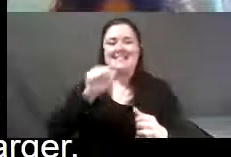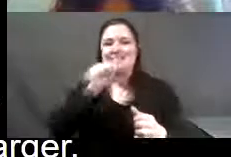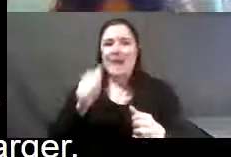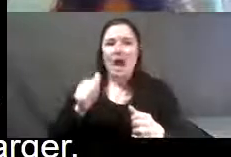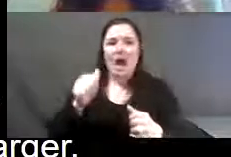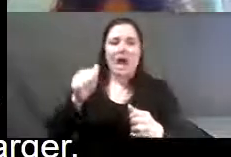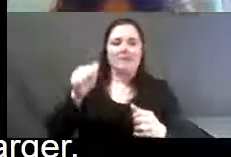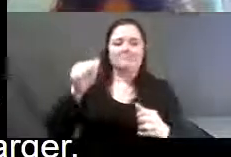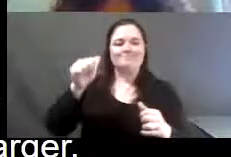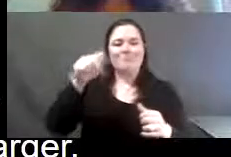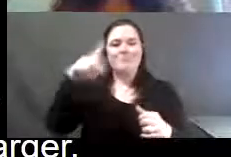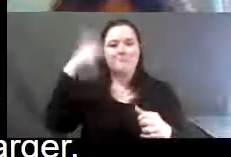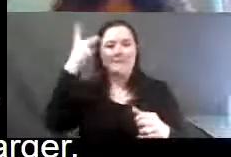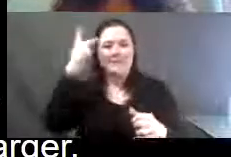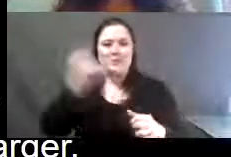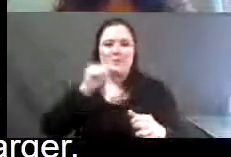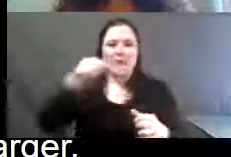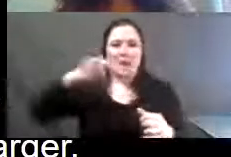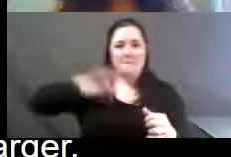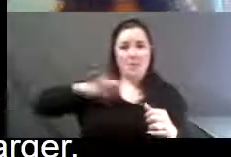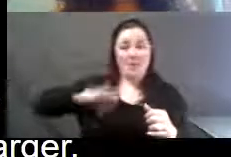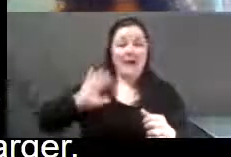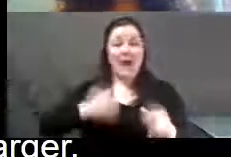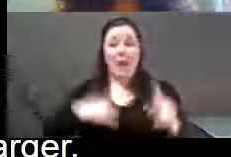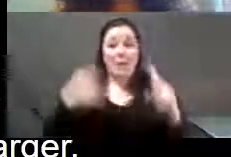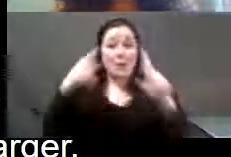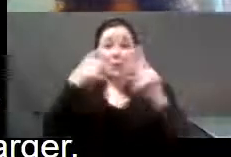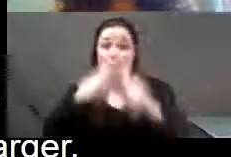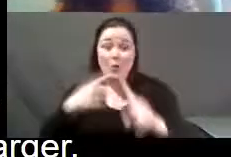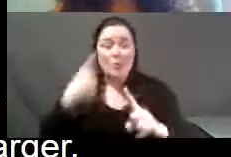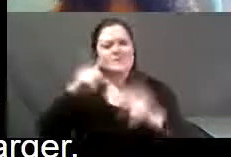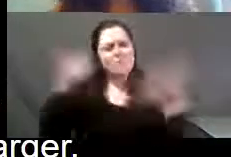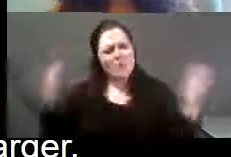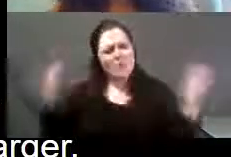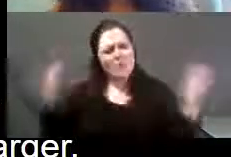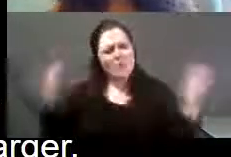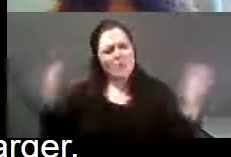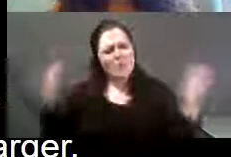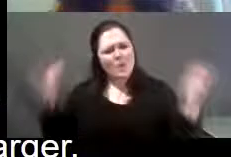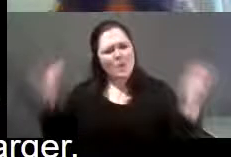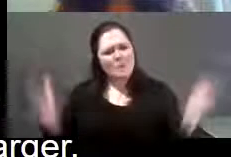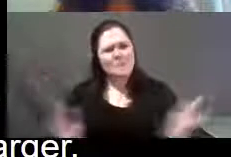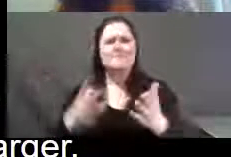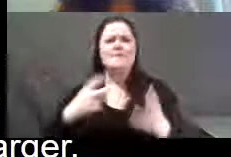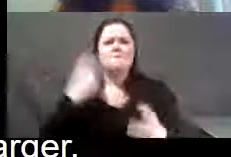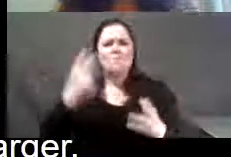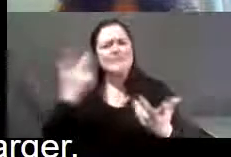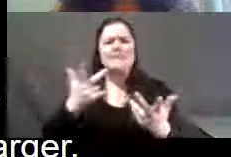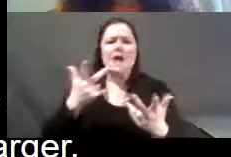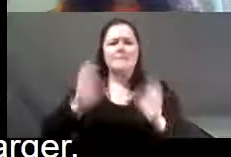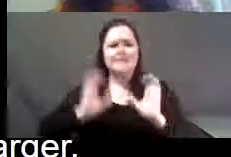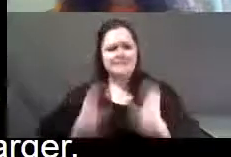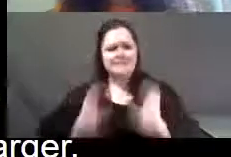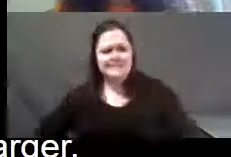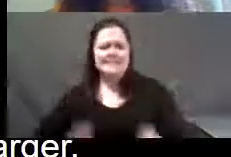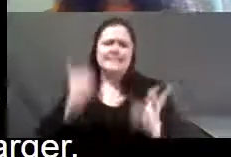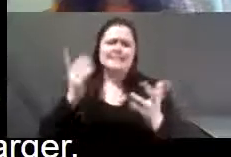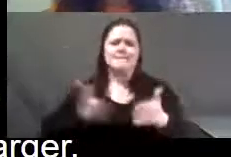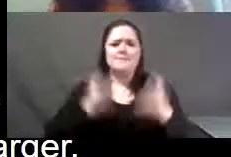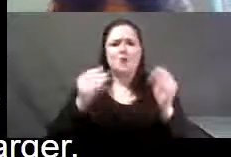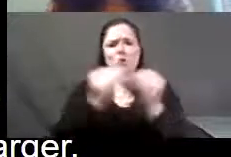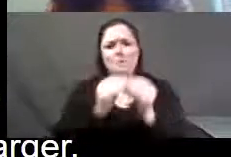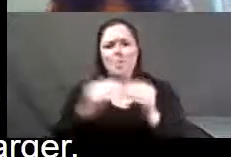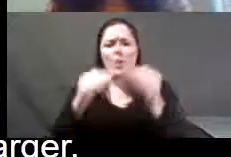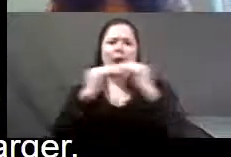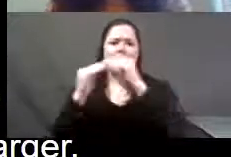and our mission is to uplift the voice of citizens and foster more inclusive and equitable political participation and